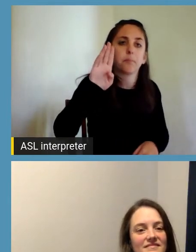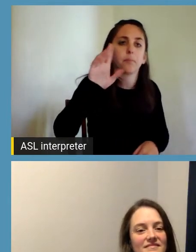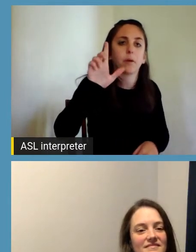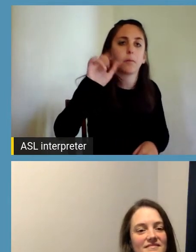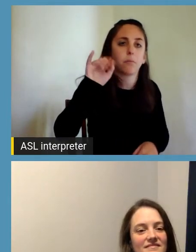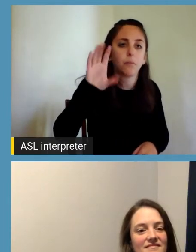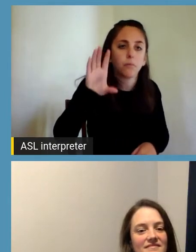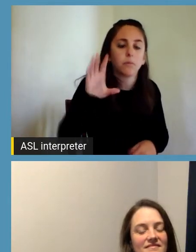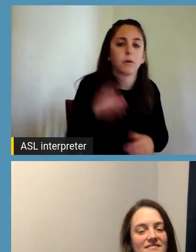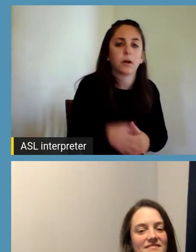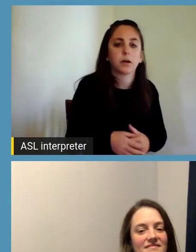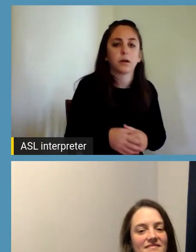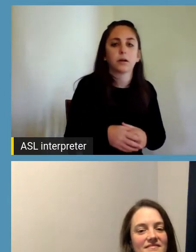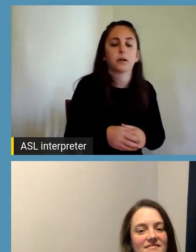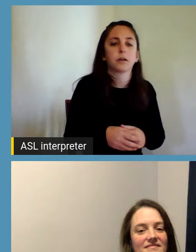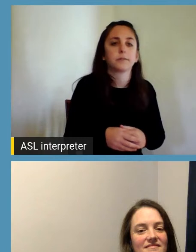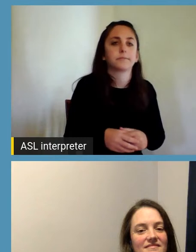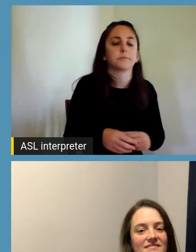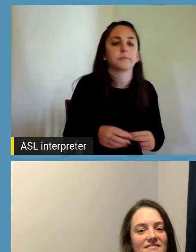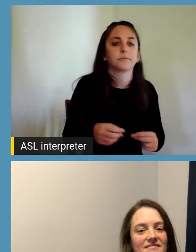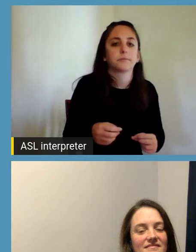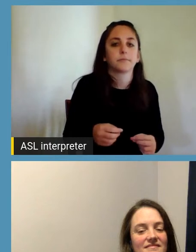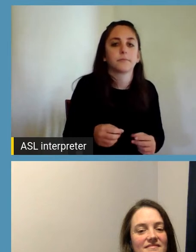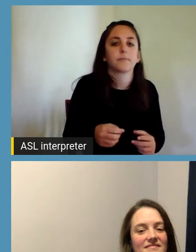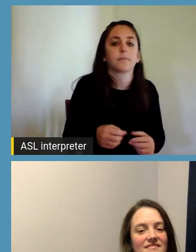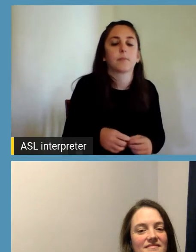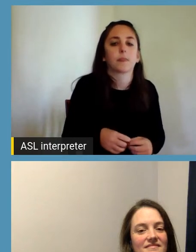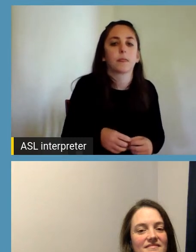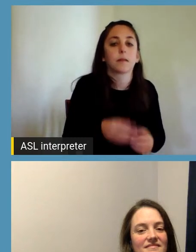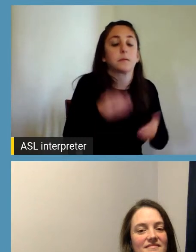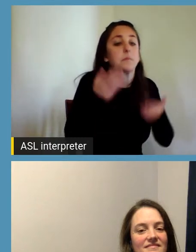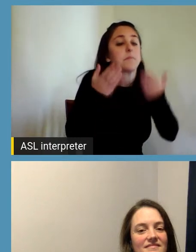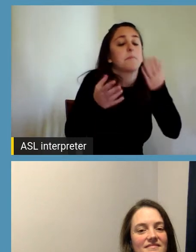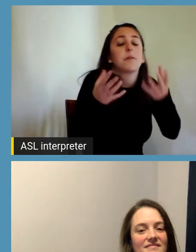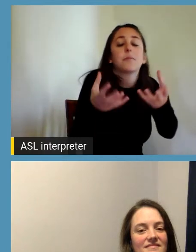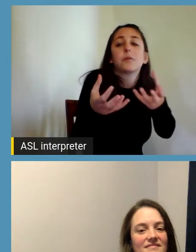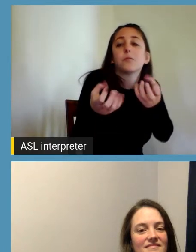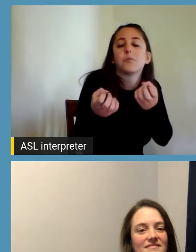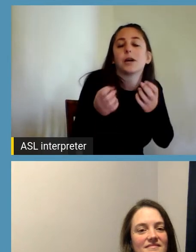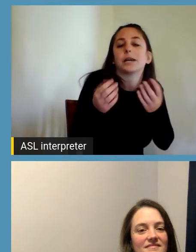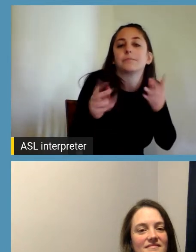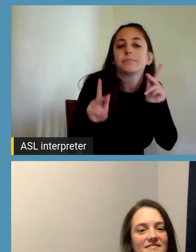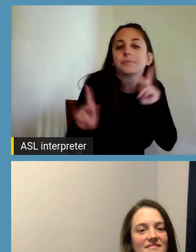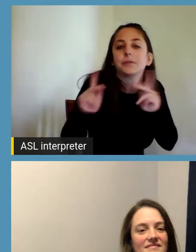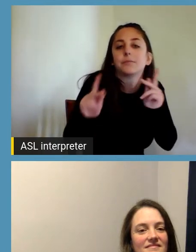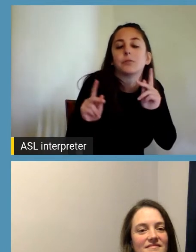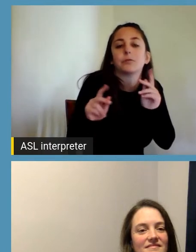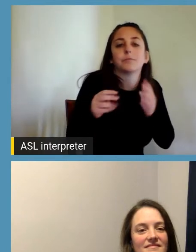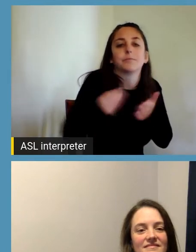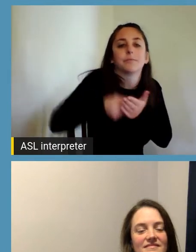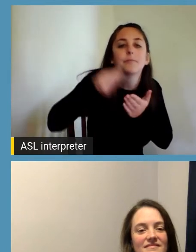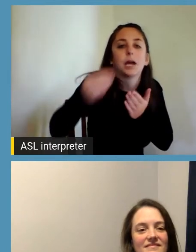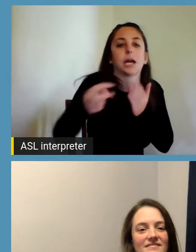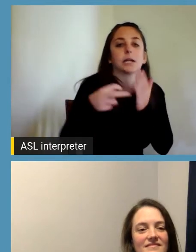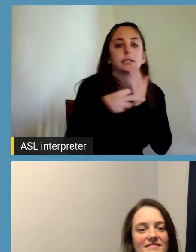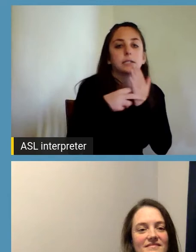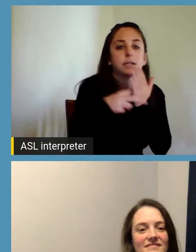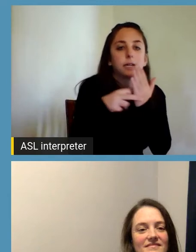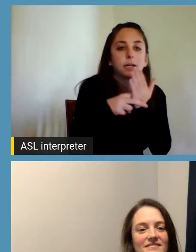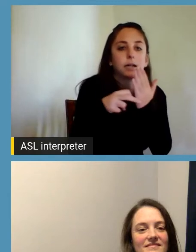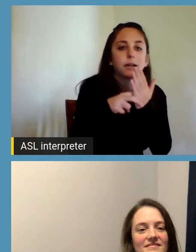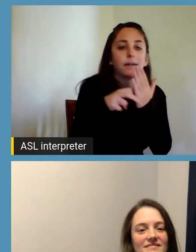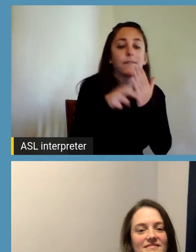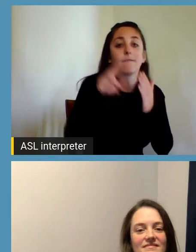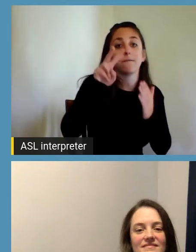like a harder conversion where you want them to maybe like buy a ticket or something. On Instagram, vertical